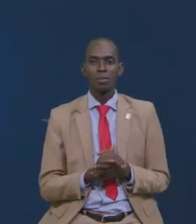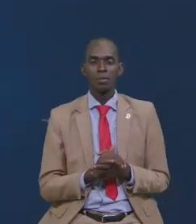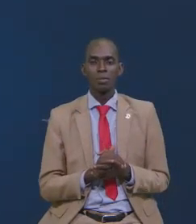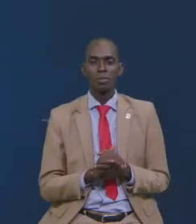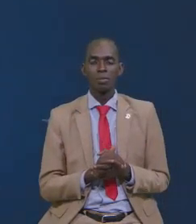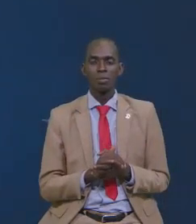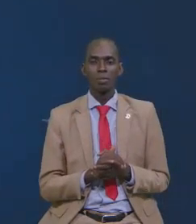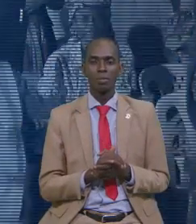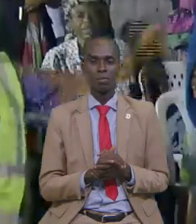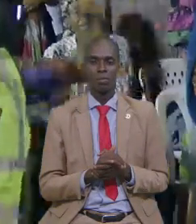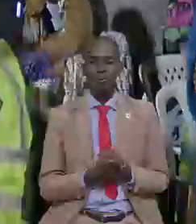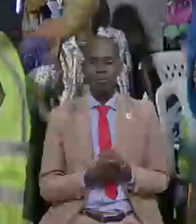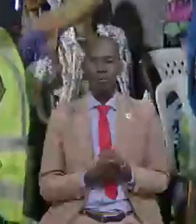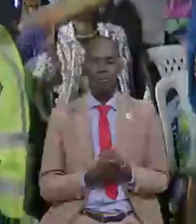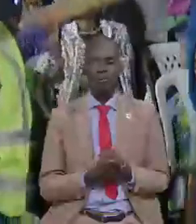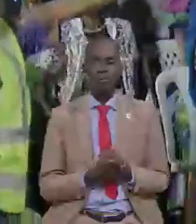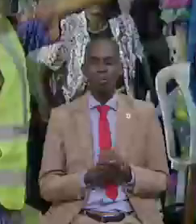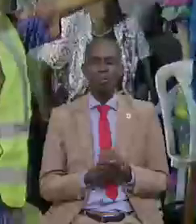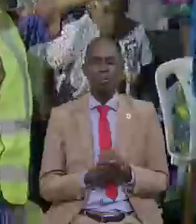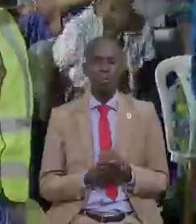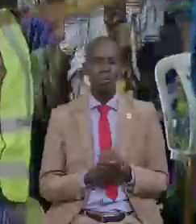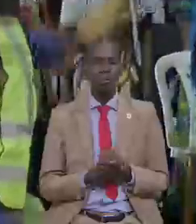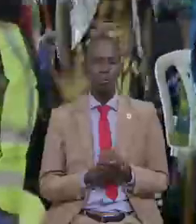Shout, freedom. Freedom from